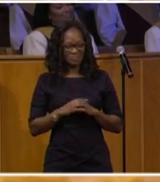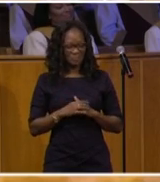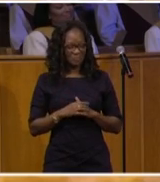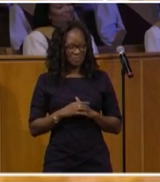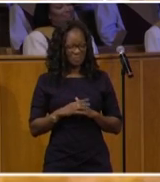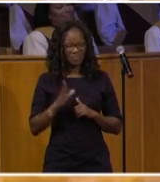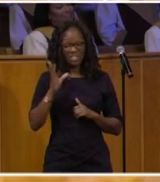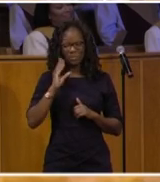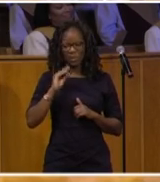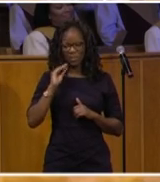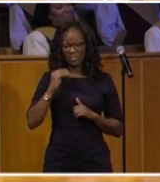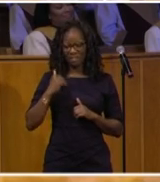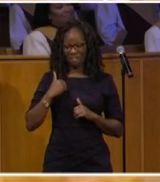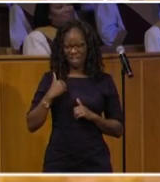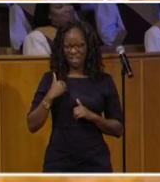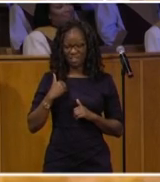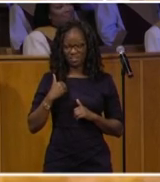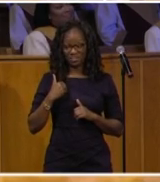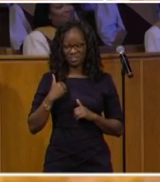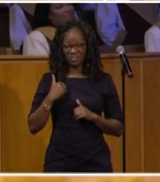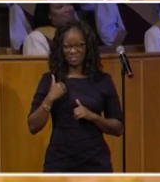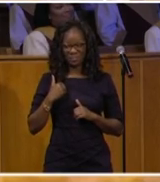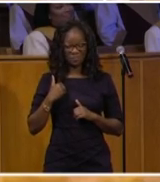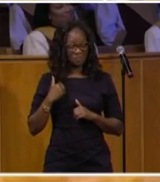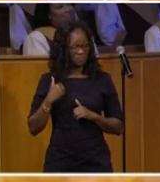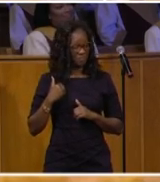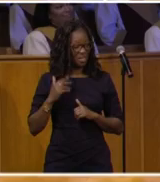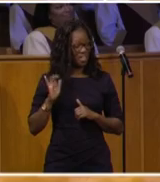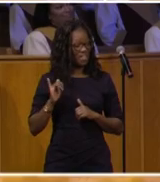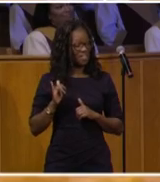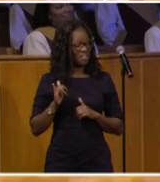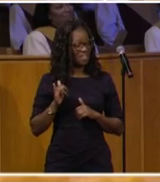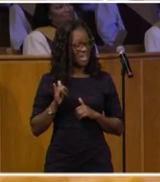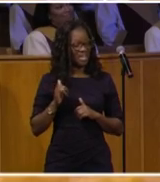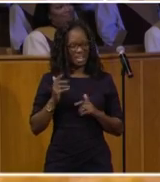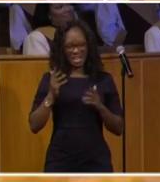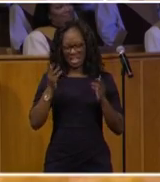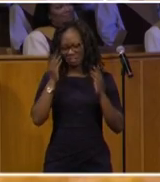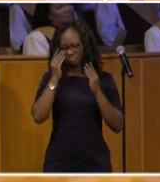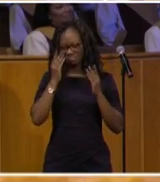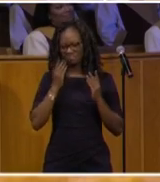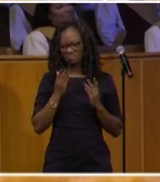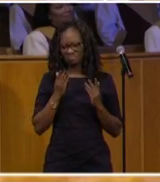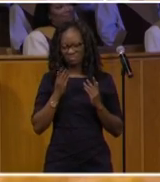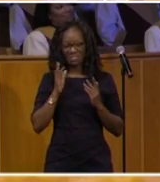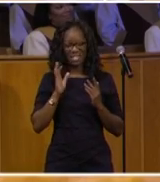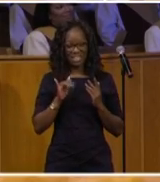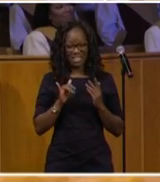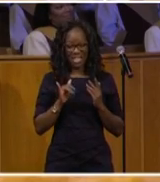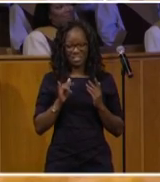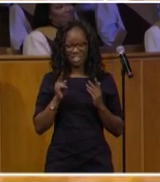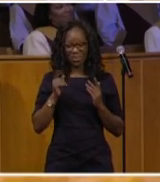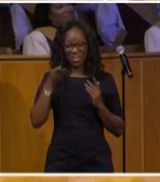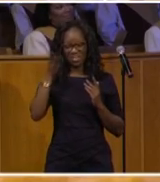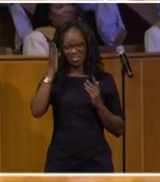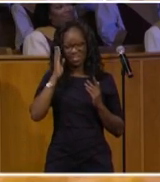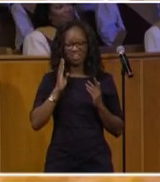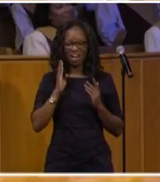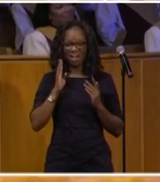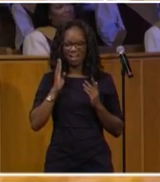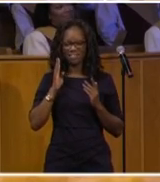the experiences I've had that made me know there is a God